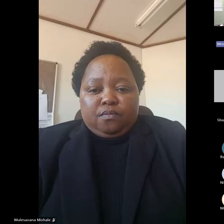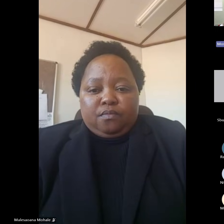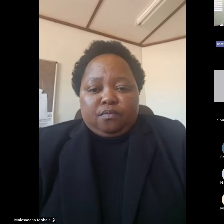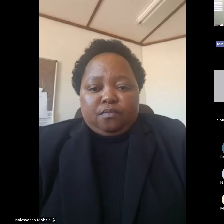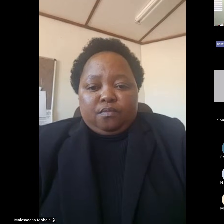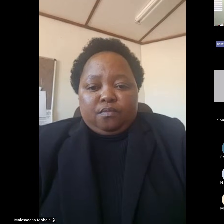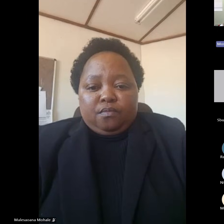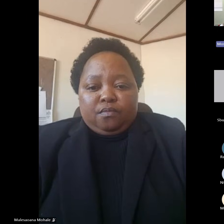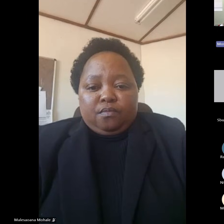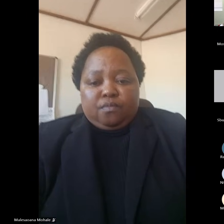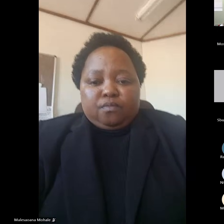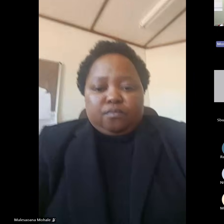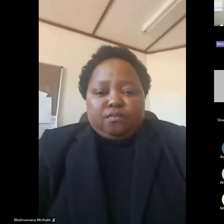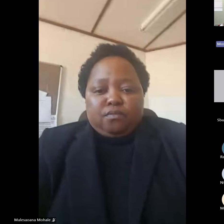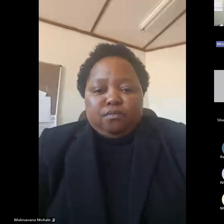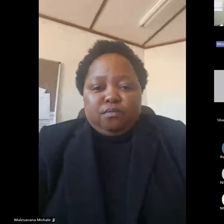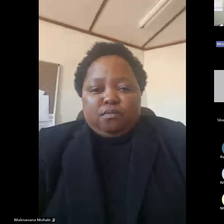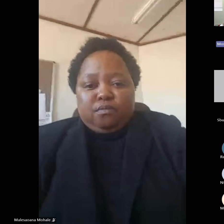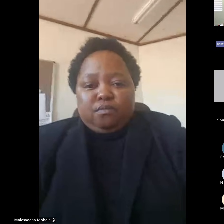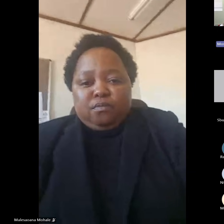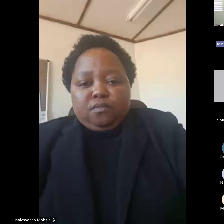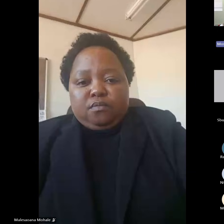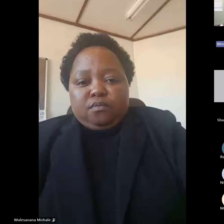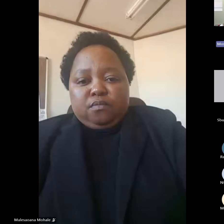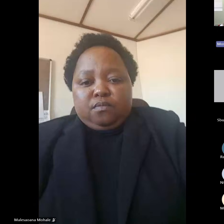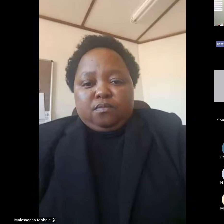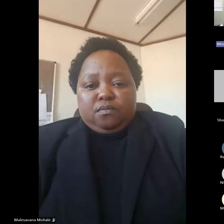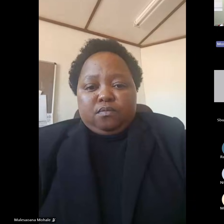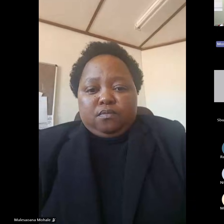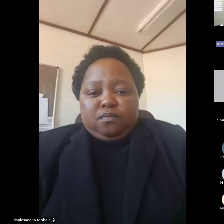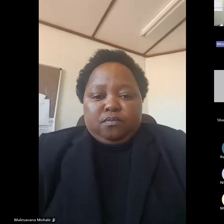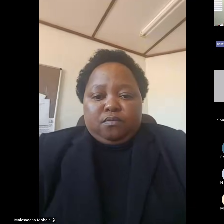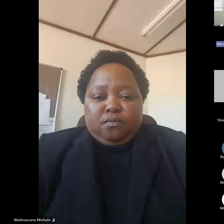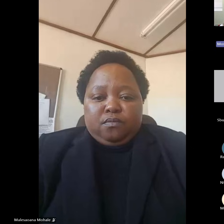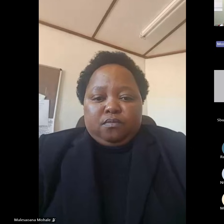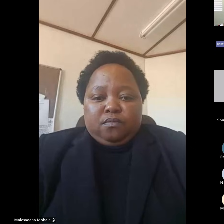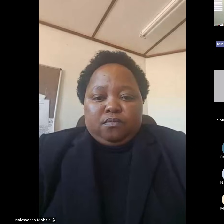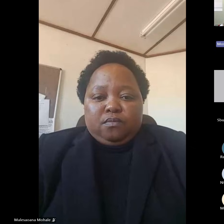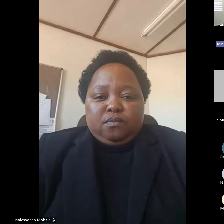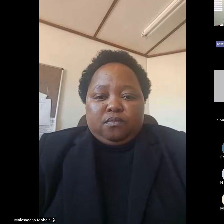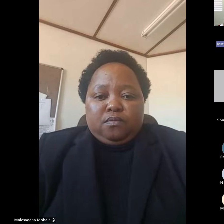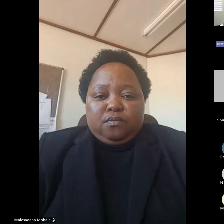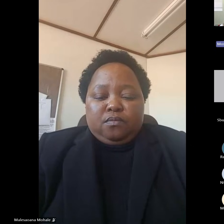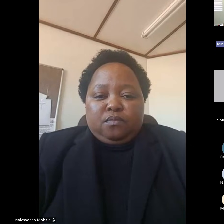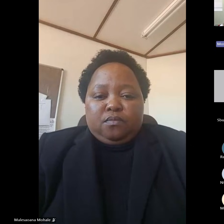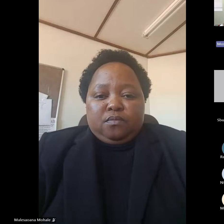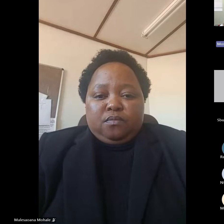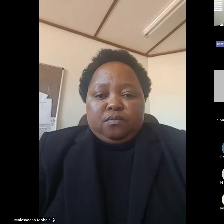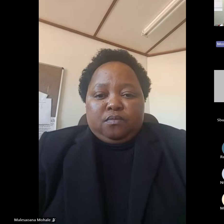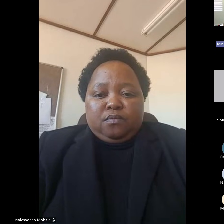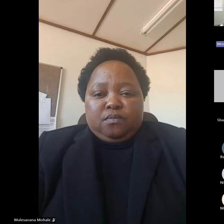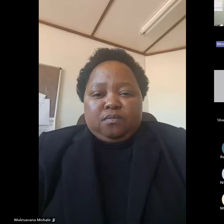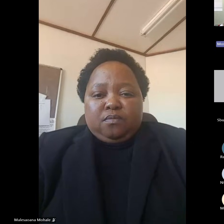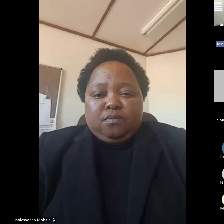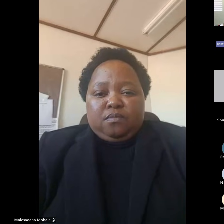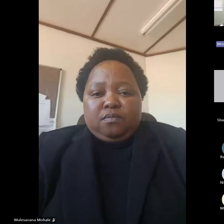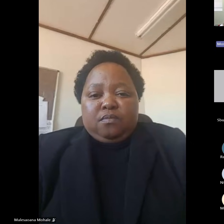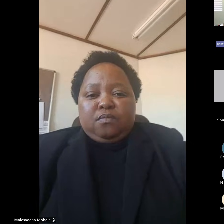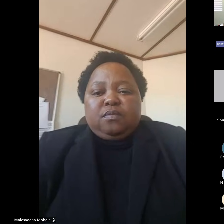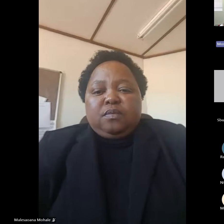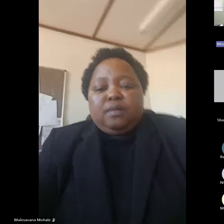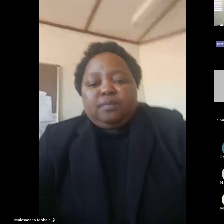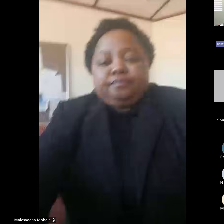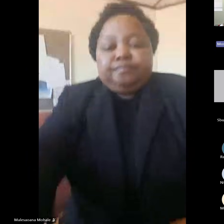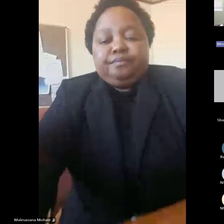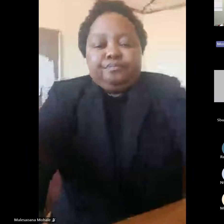one is left behind. And then we are sorry, colleagues, for encountering a technical problem while trying to display